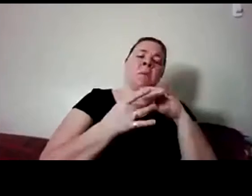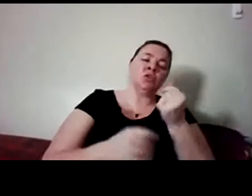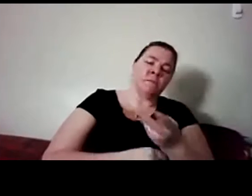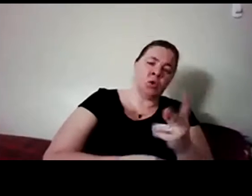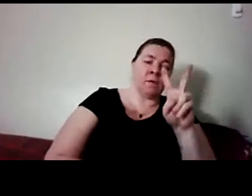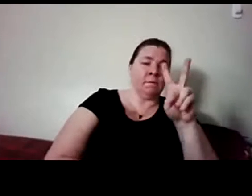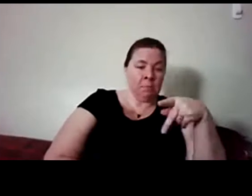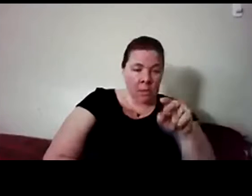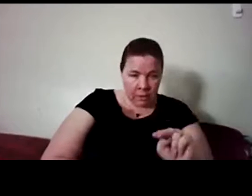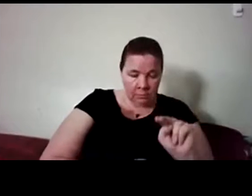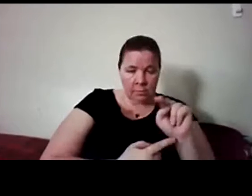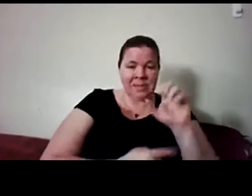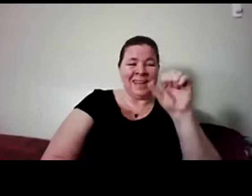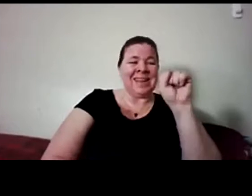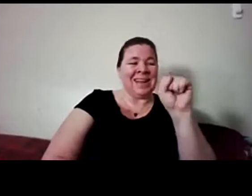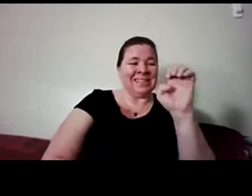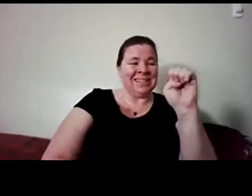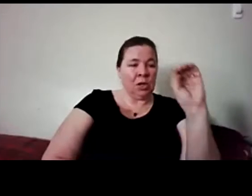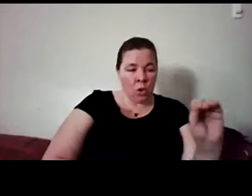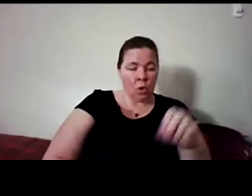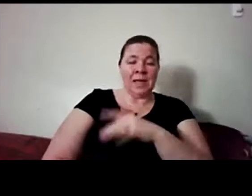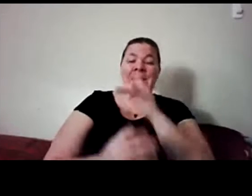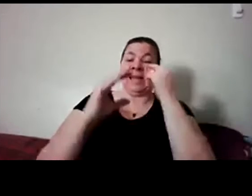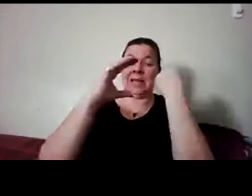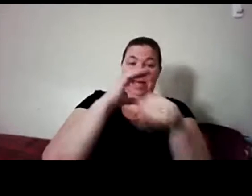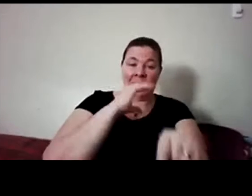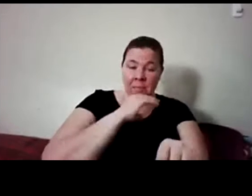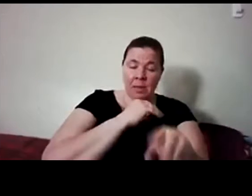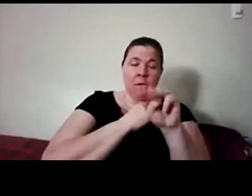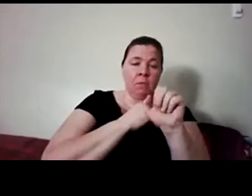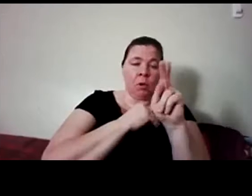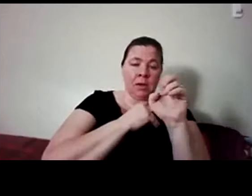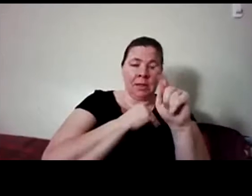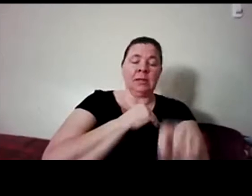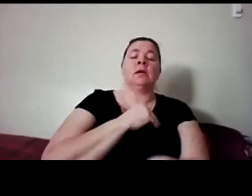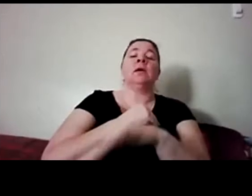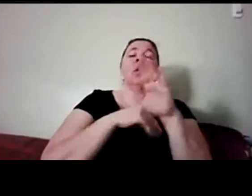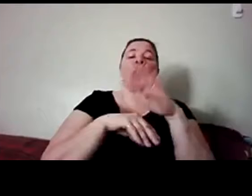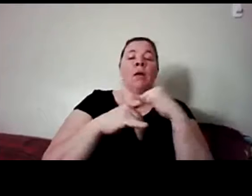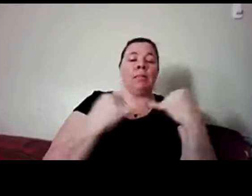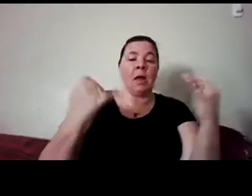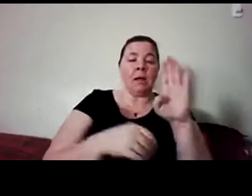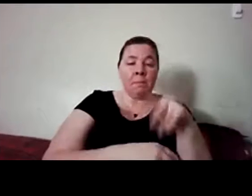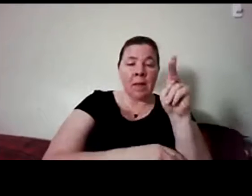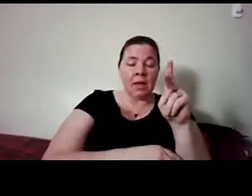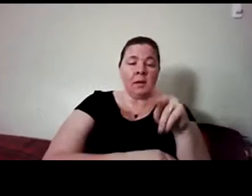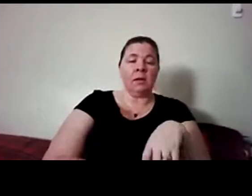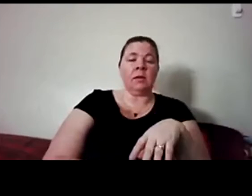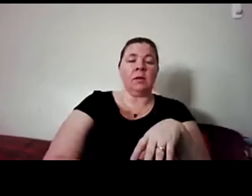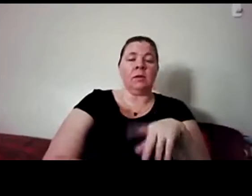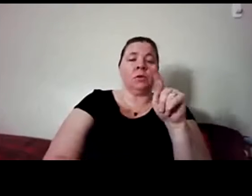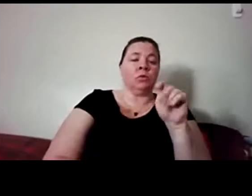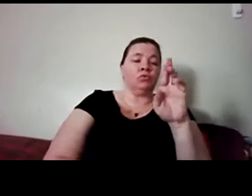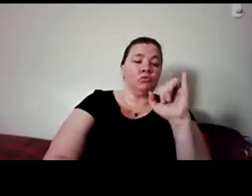VPN, SEO, email marketing, online banking, and there are more. Trim URL, website